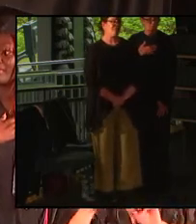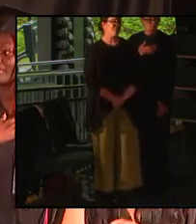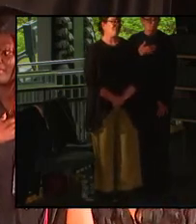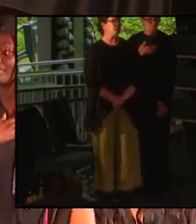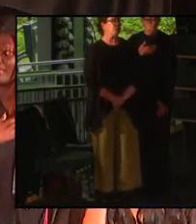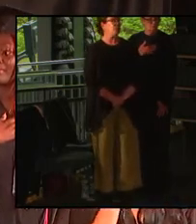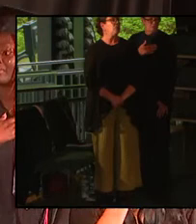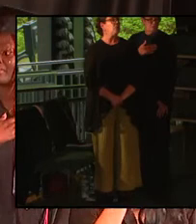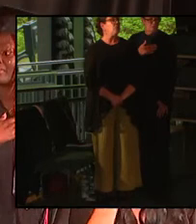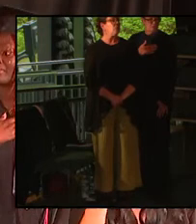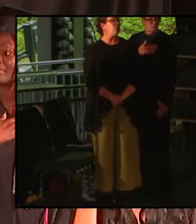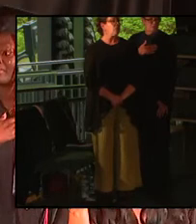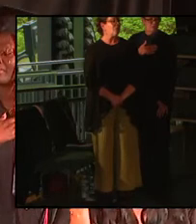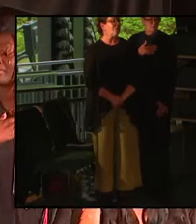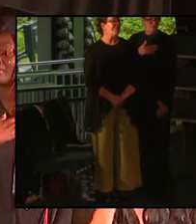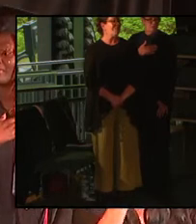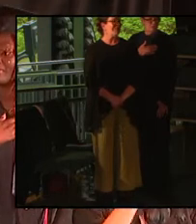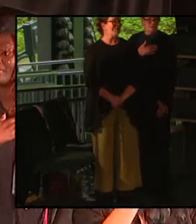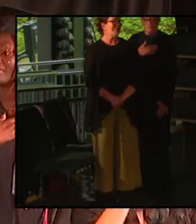star-spangled